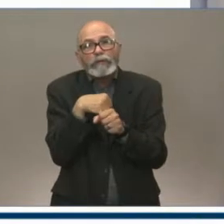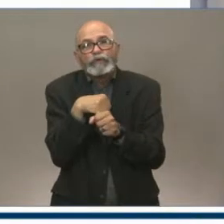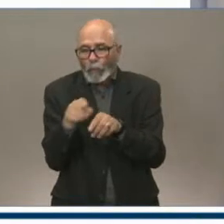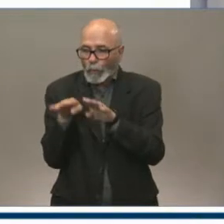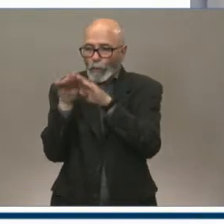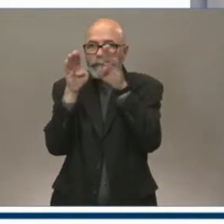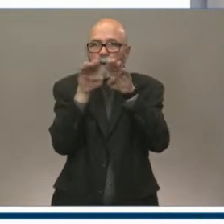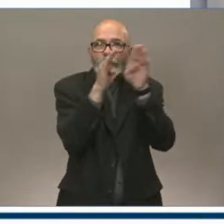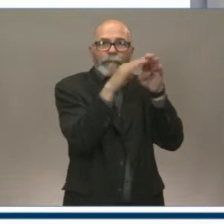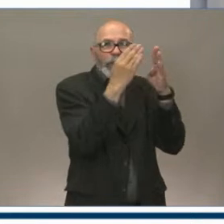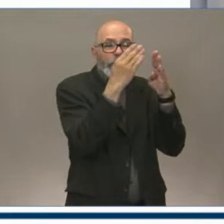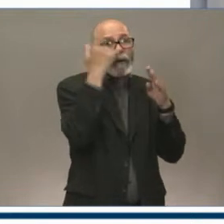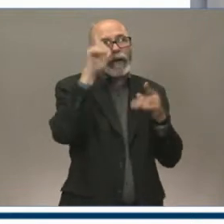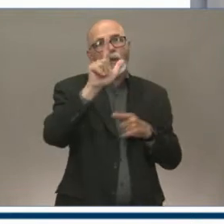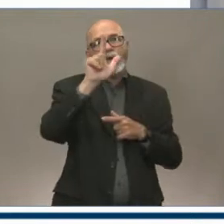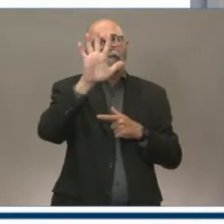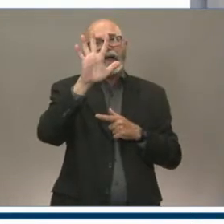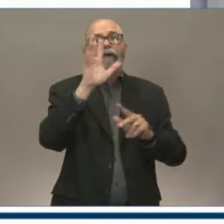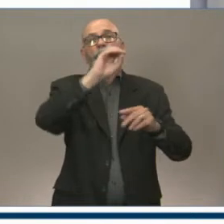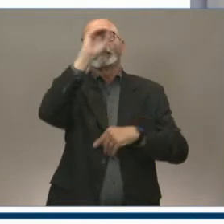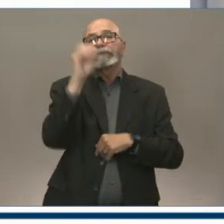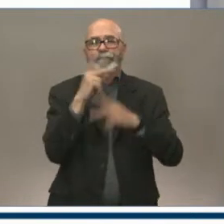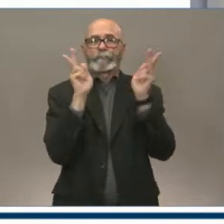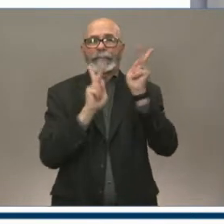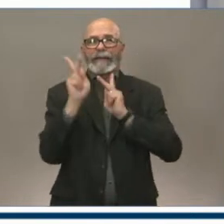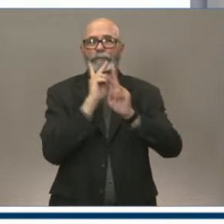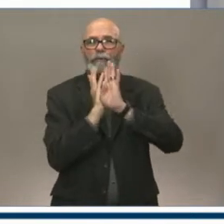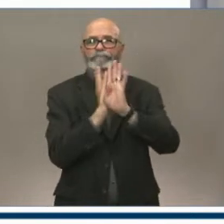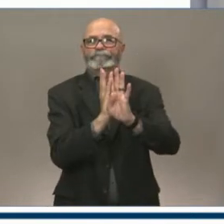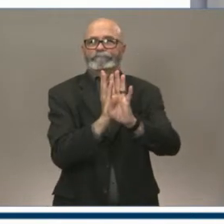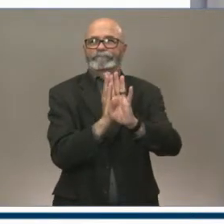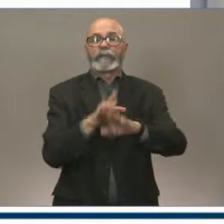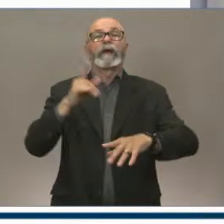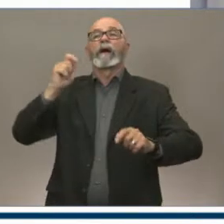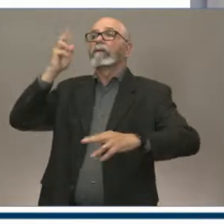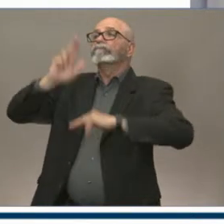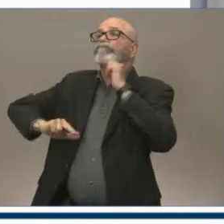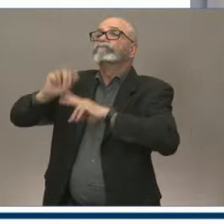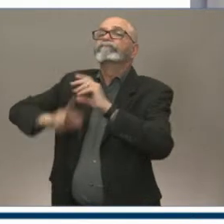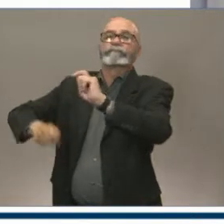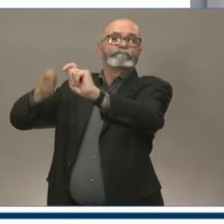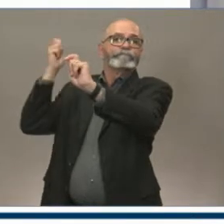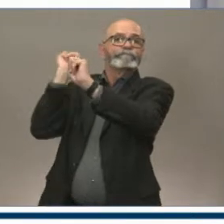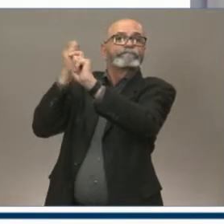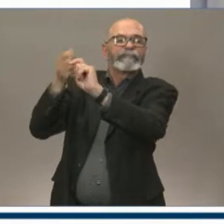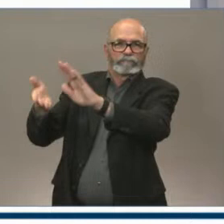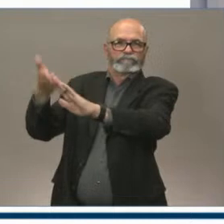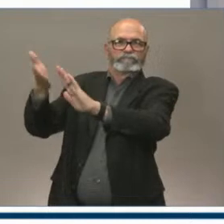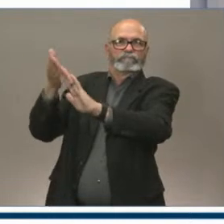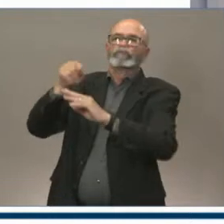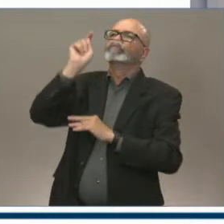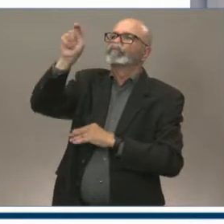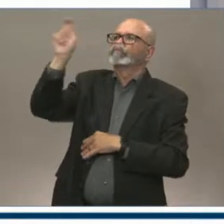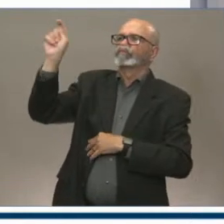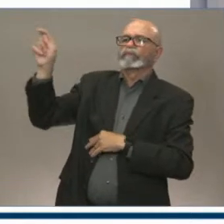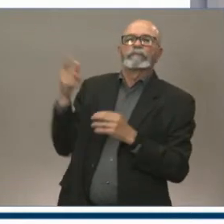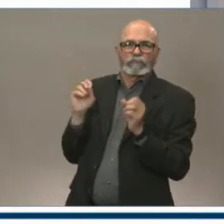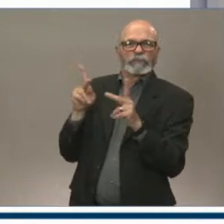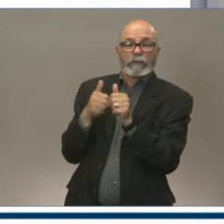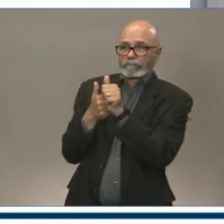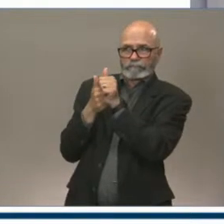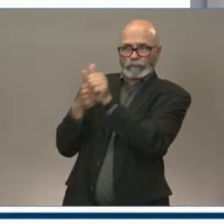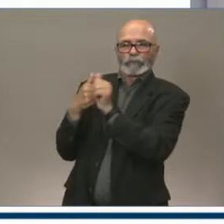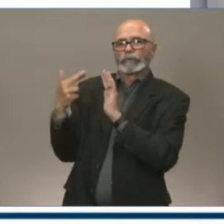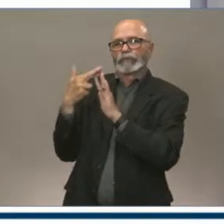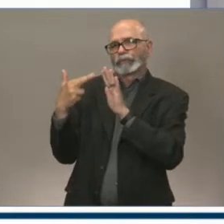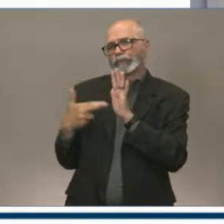Outdoor businesses, including construction, remain open as they continue to follow public health protocols. We're trying to limit as